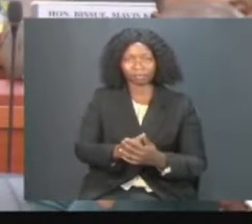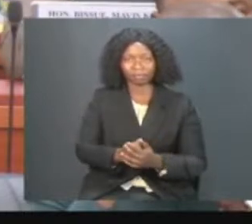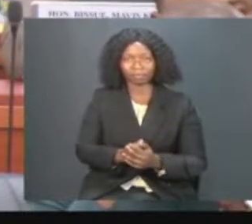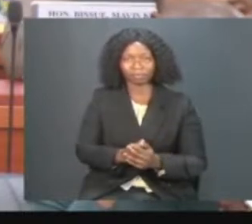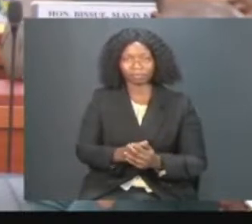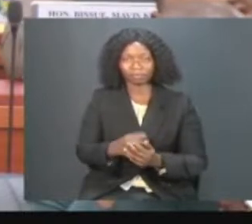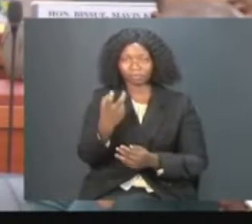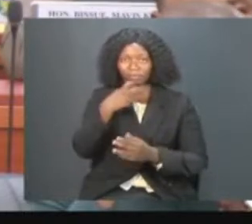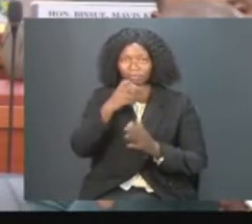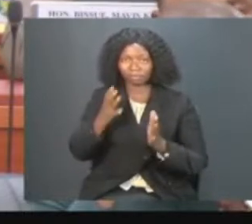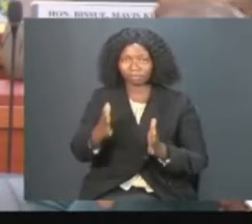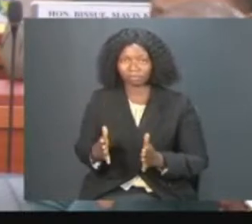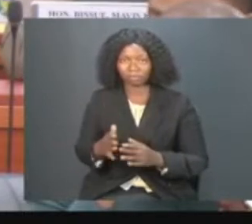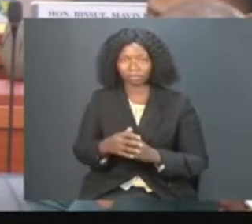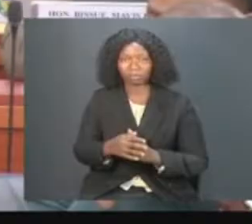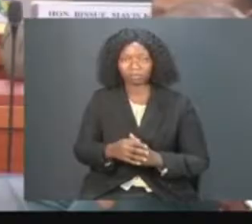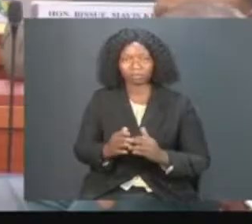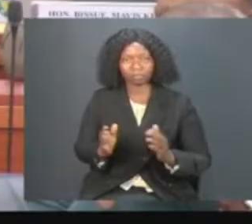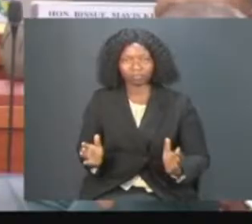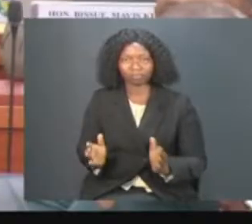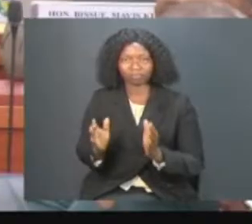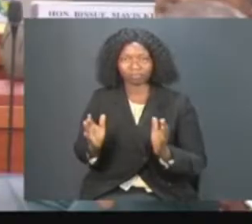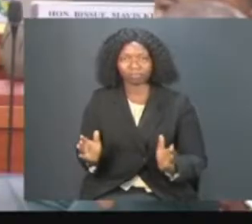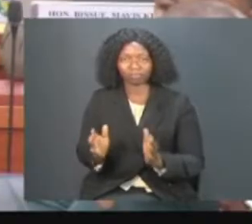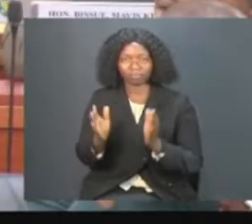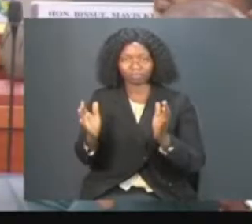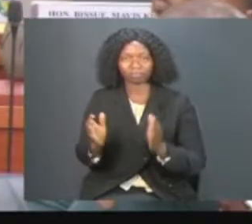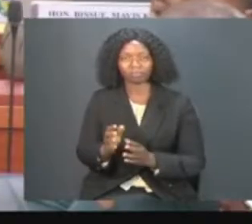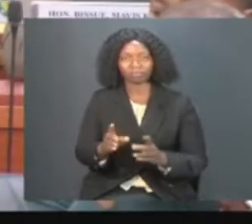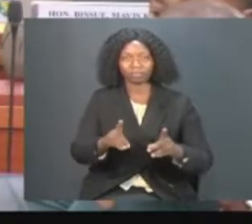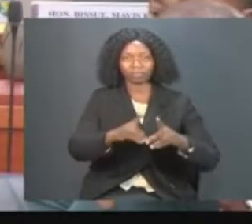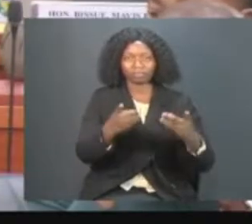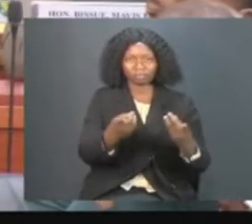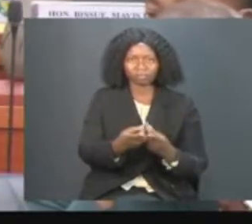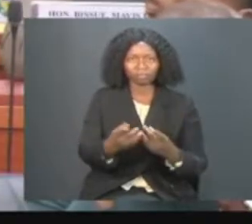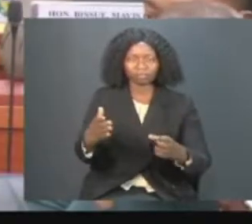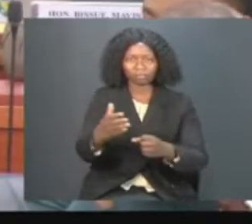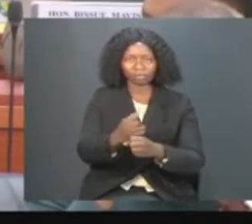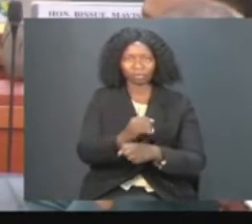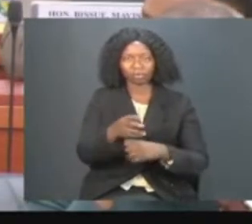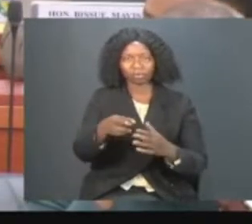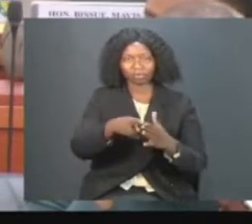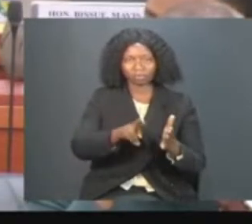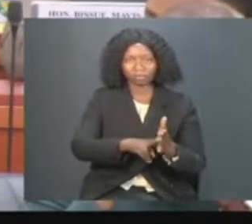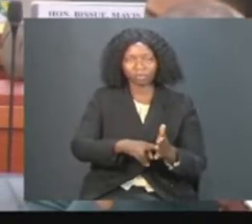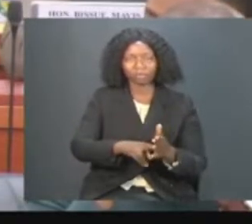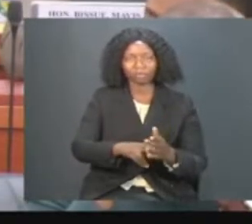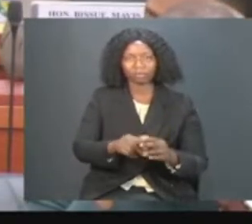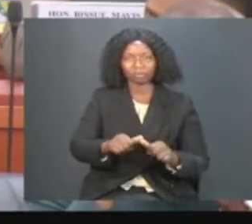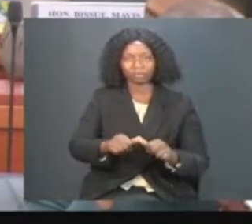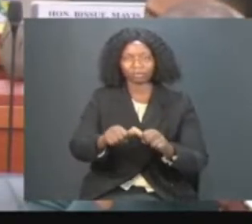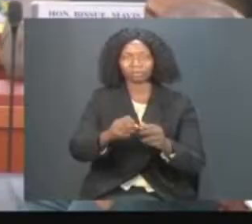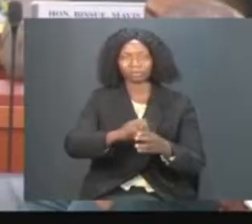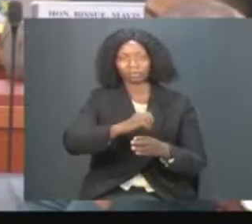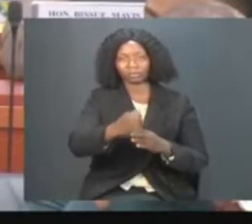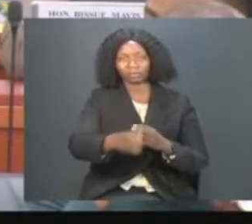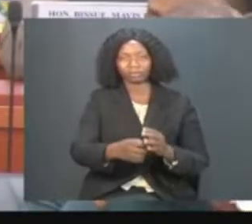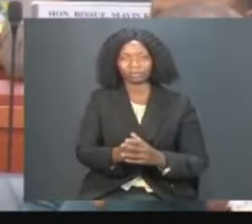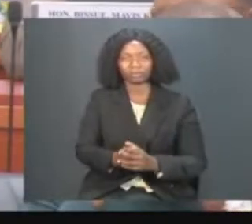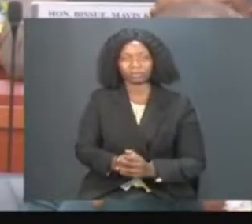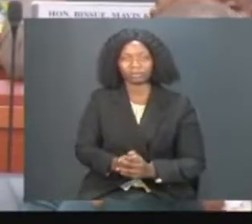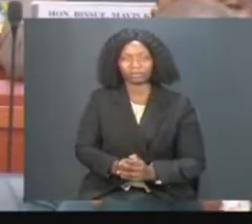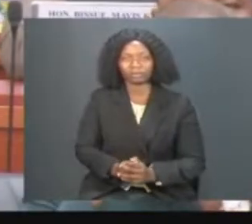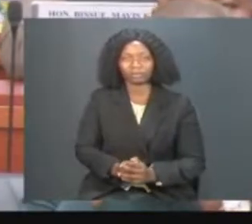Mr. Speaker, I encourage the Hansard Department to capture the entire report while I go straight to the conclusion.